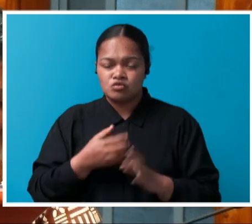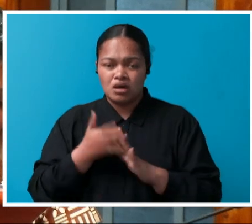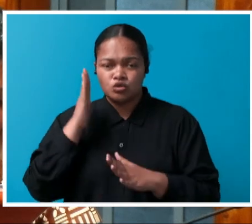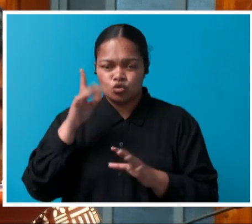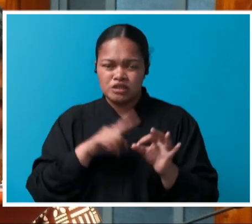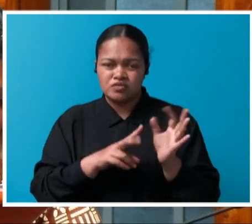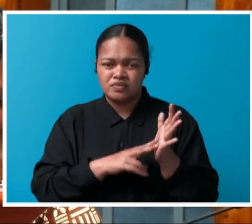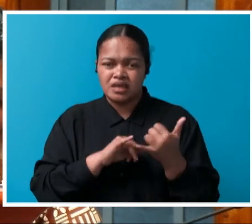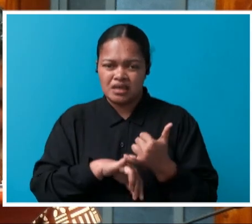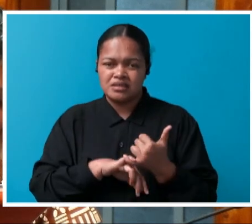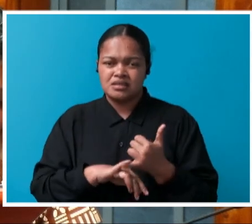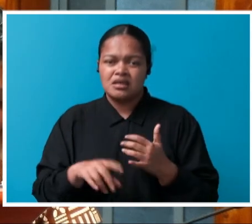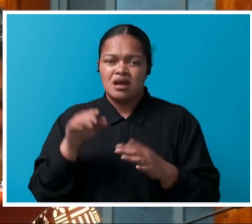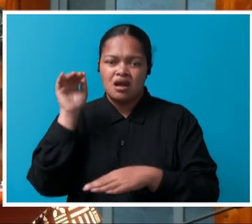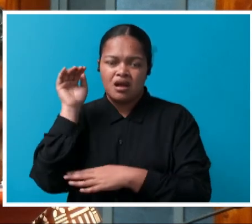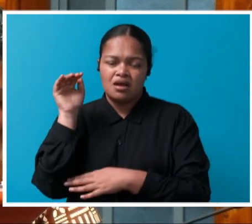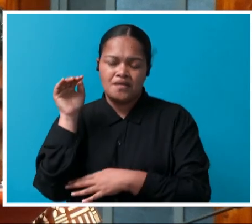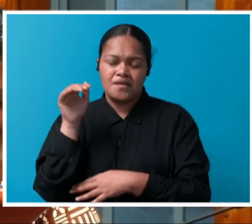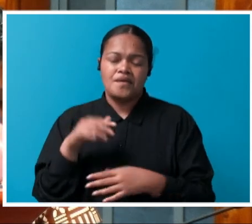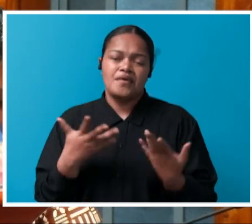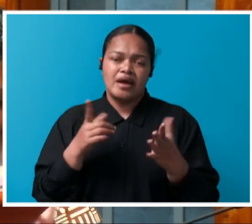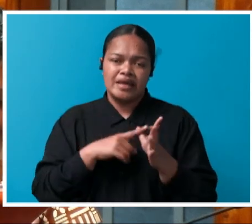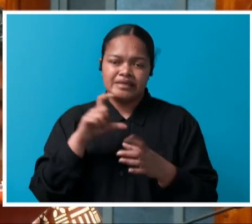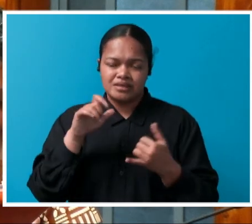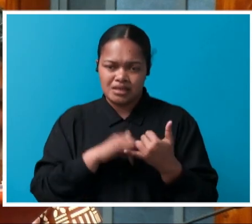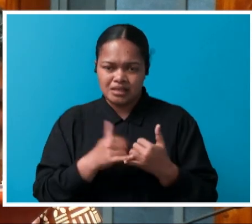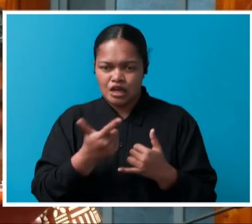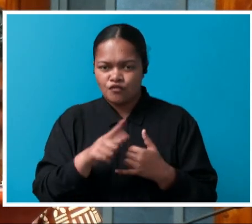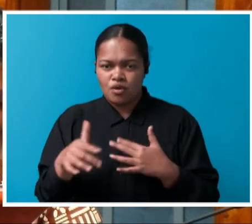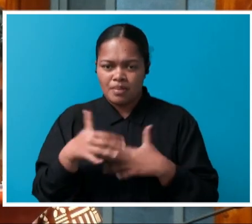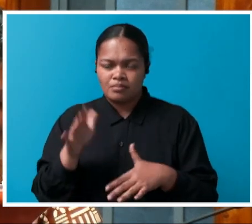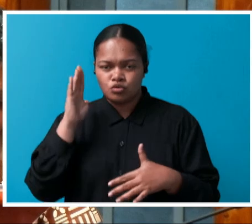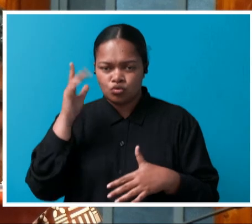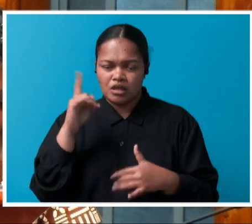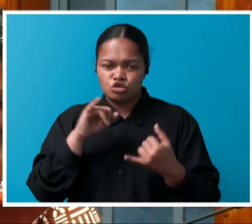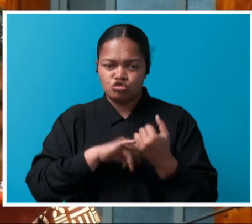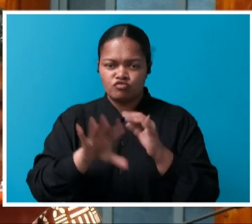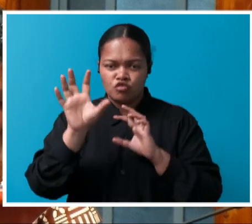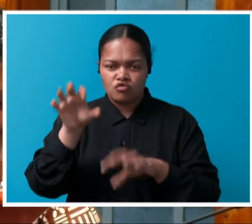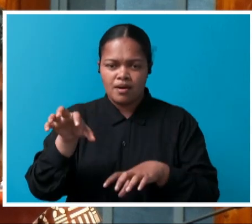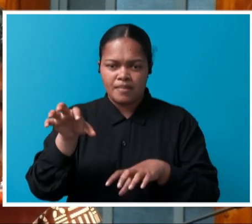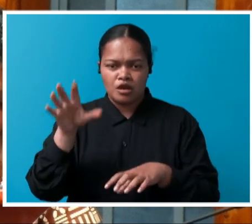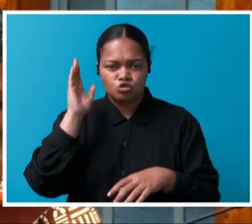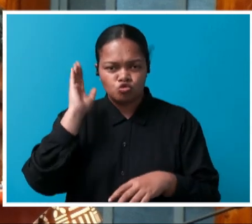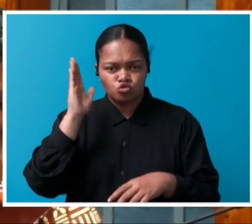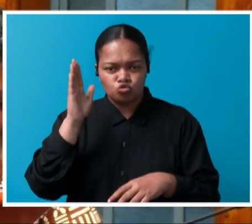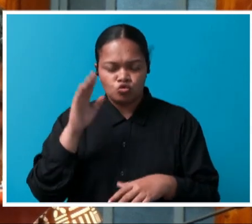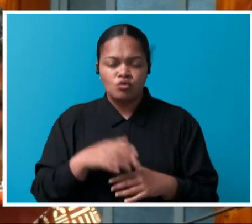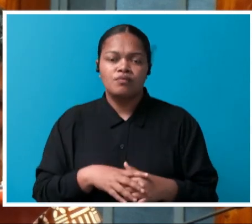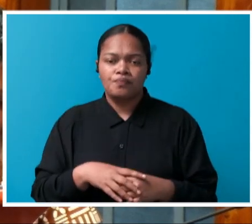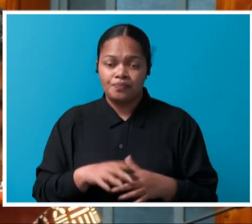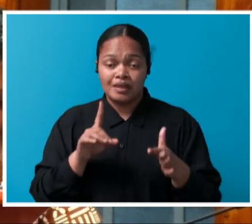QVS, RKS, ACS, Levuka Public School, and Suva Grammar School. On the introduction of